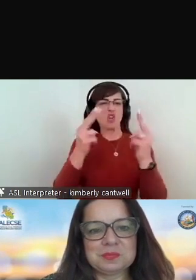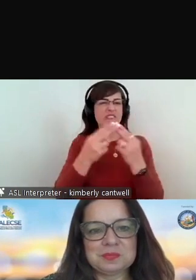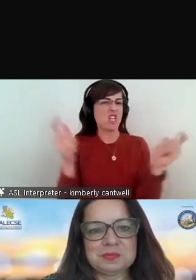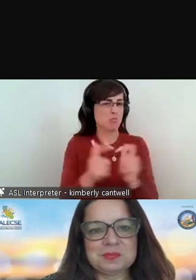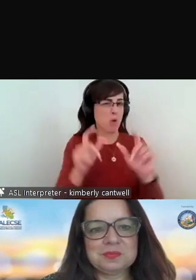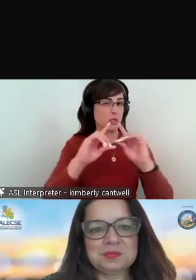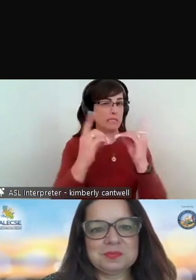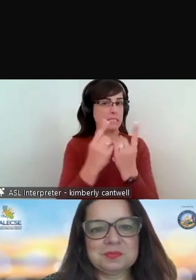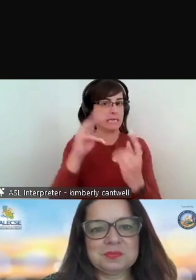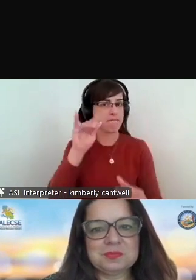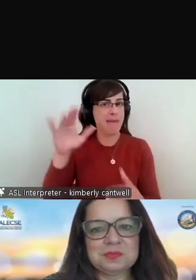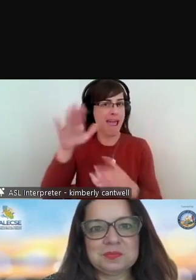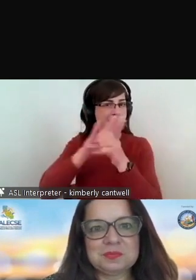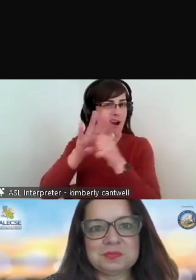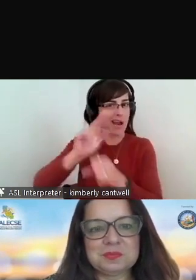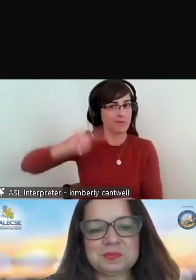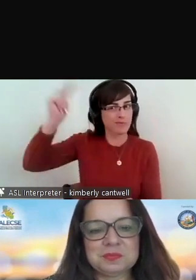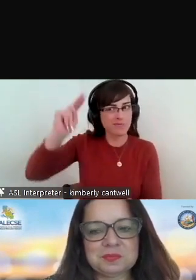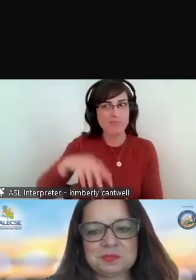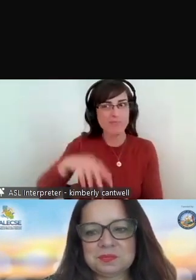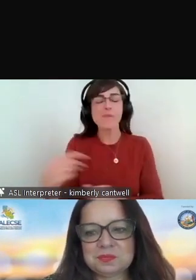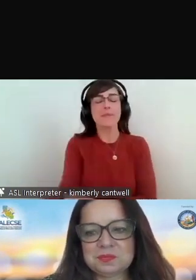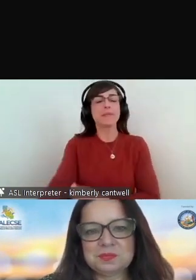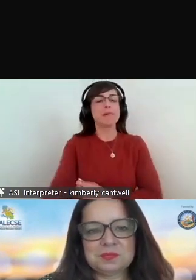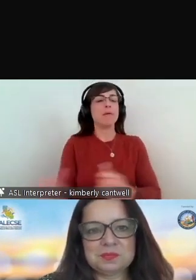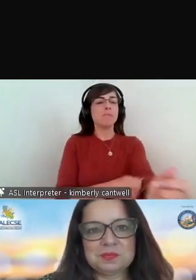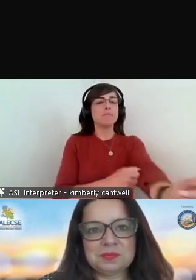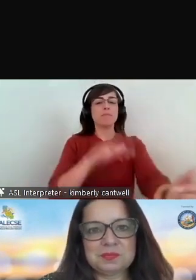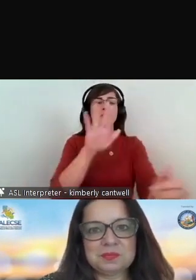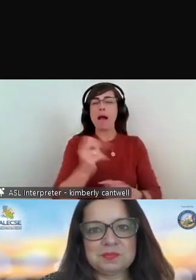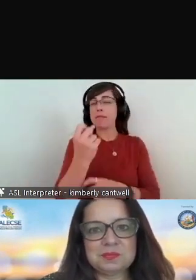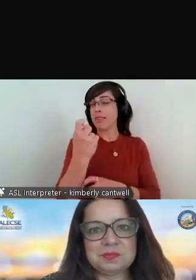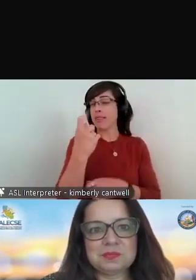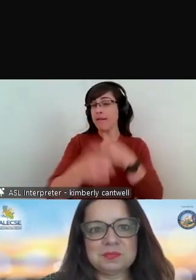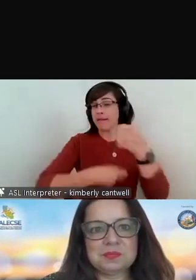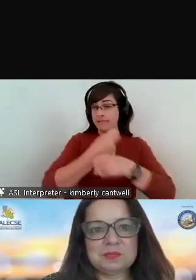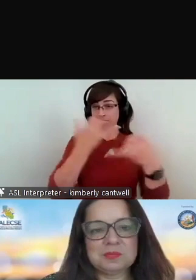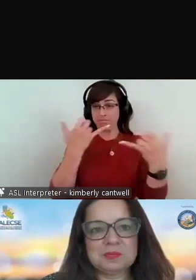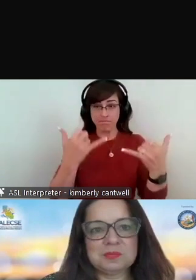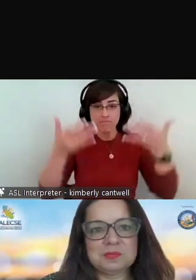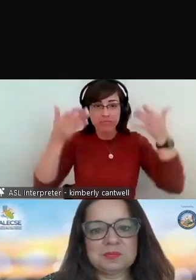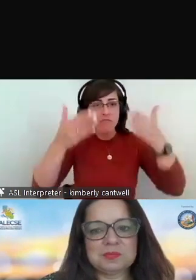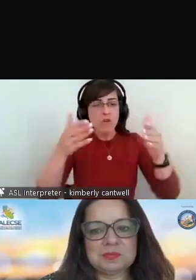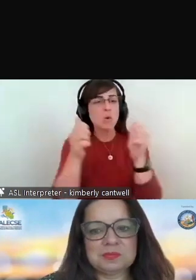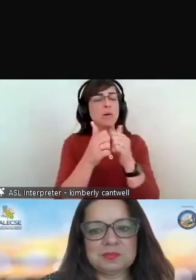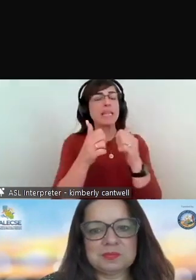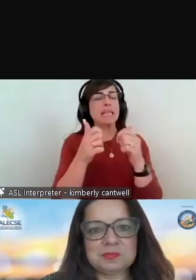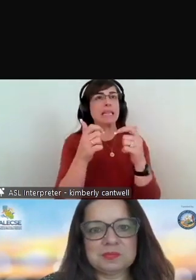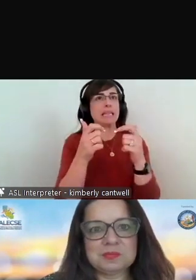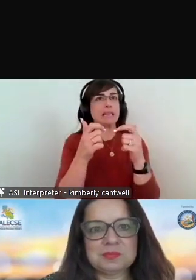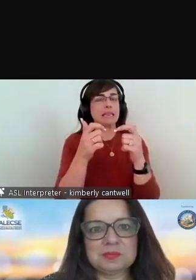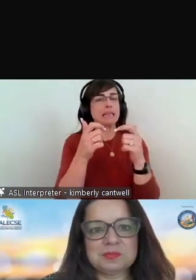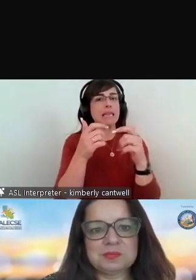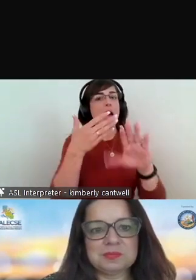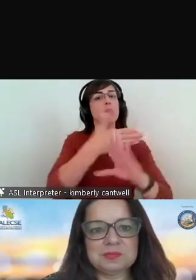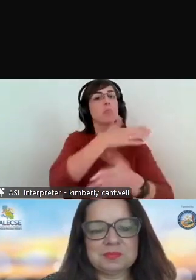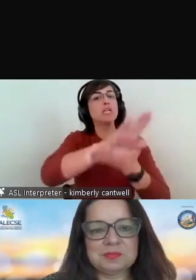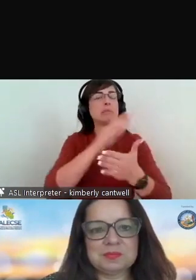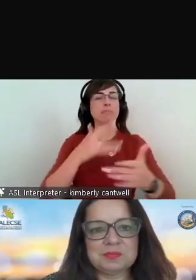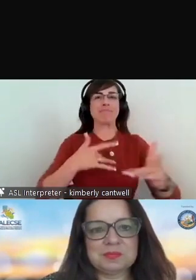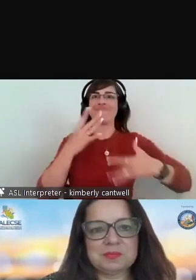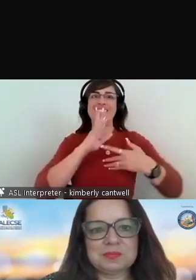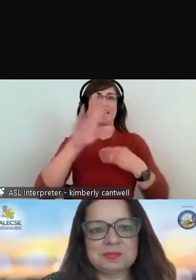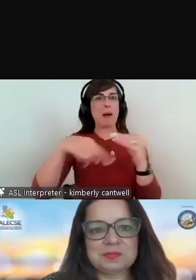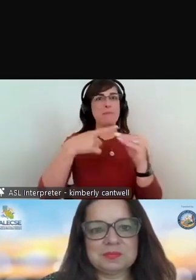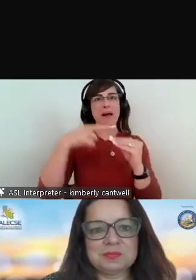Bay Area. And I've been doing this for about 11 years, focused with a big focus on preschool. So I'm excited to talk